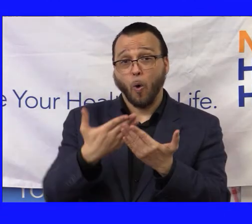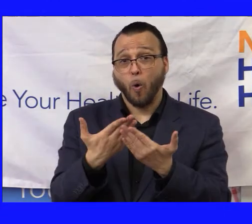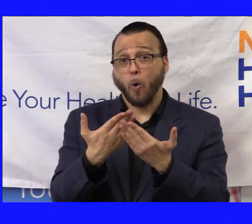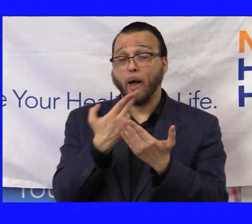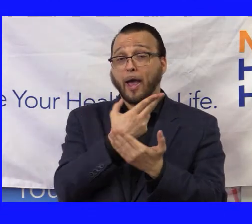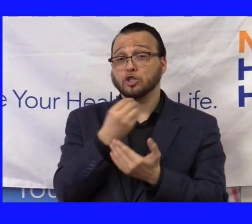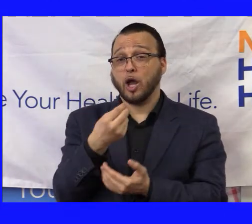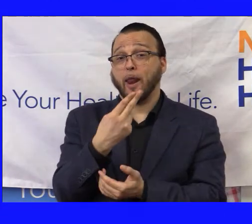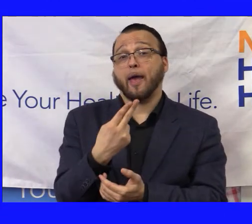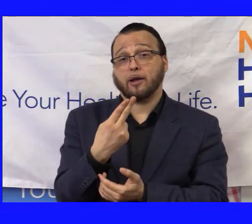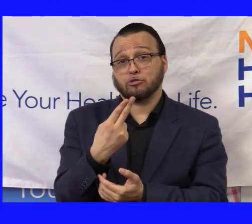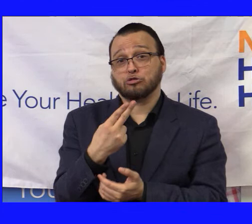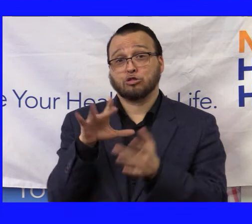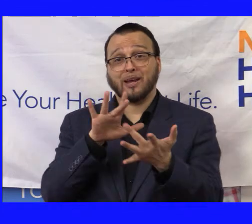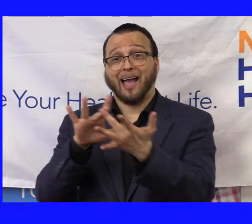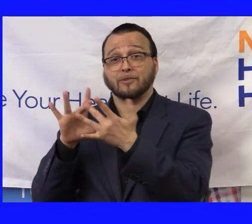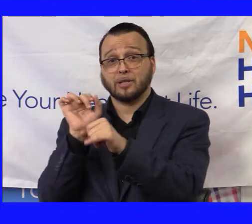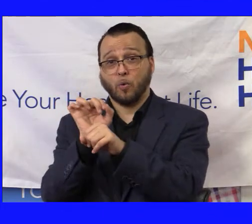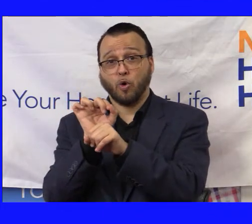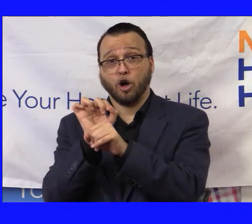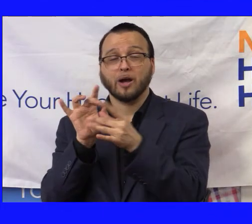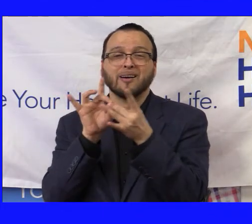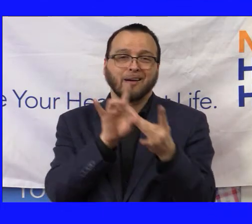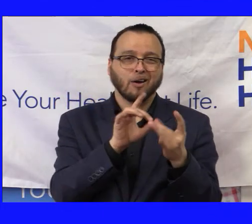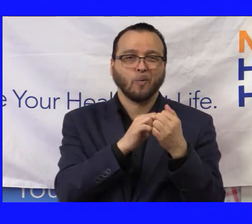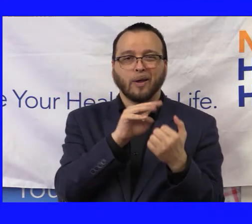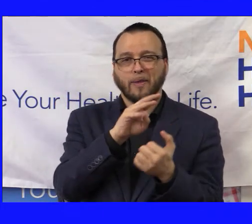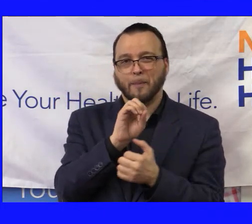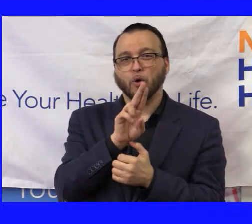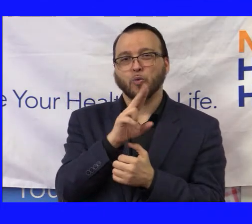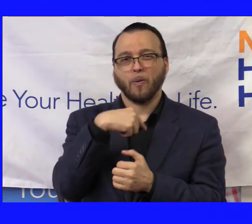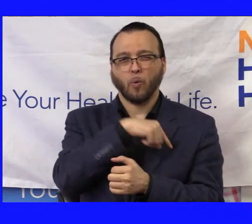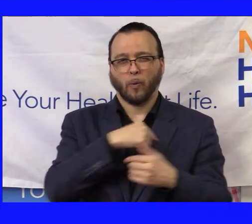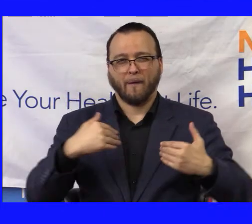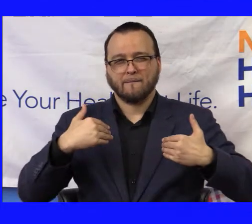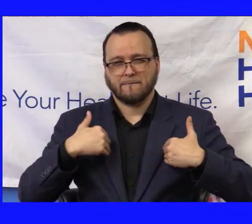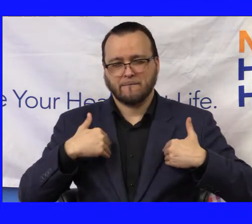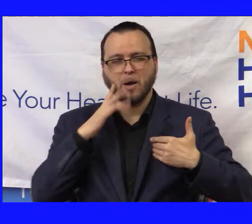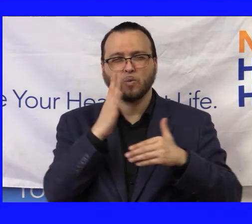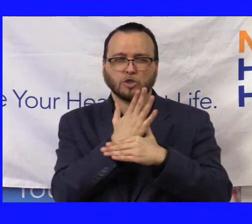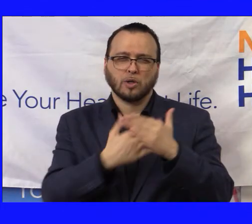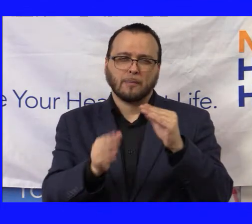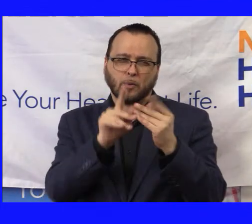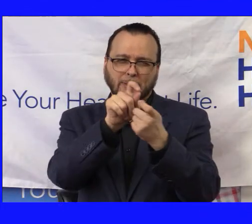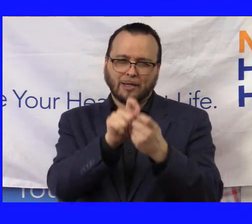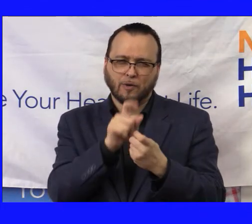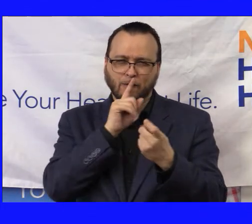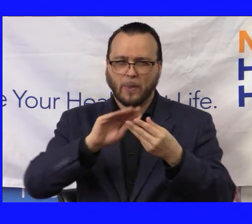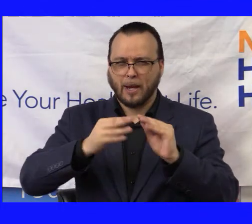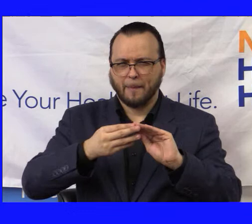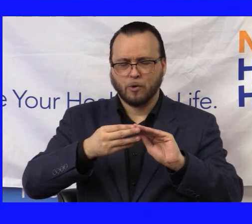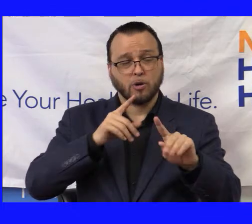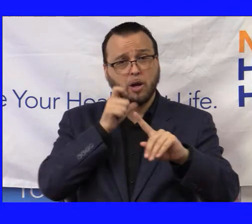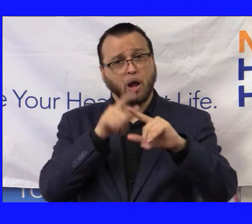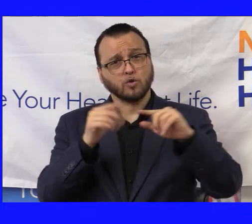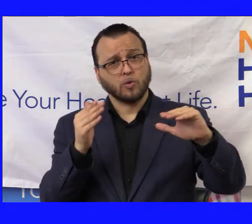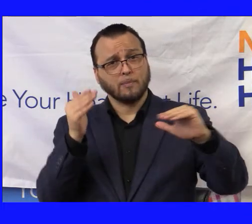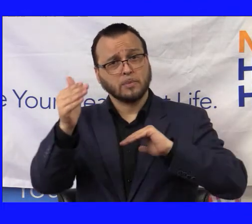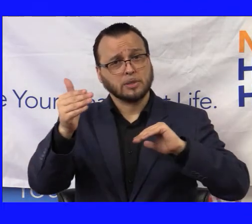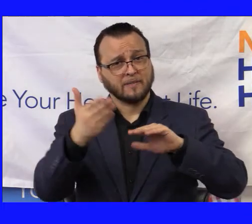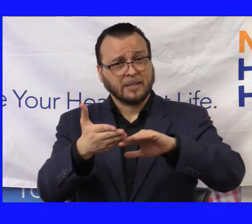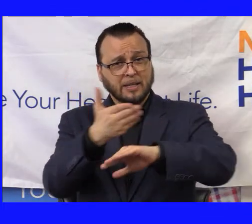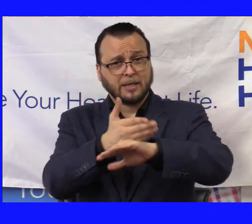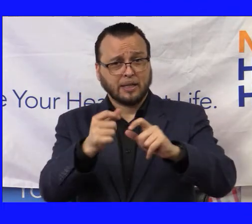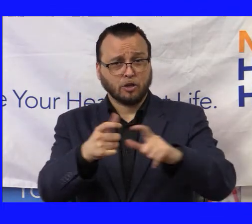consistent with the MOU that we have. And I share a few more details here in terms of the numbers. The not to exceed increase will cover